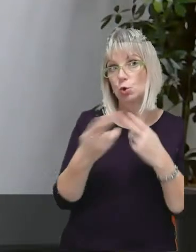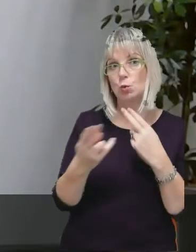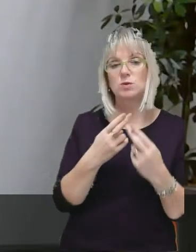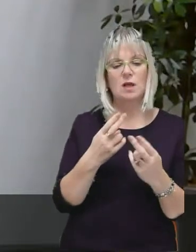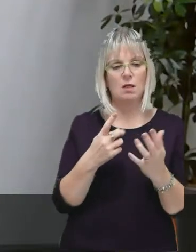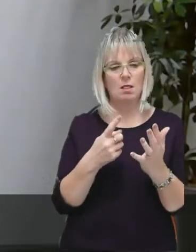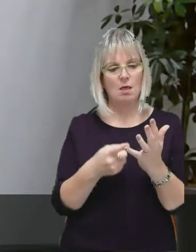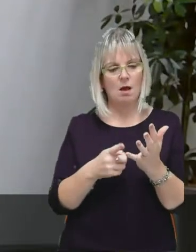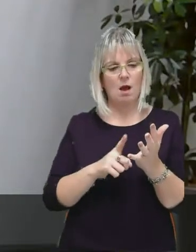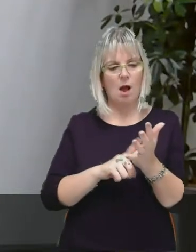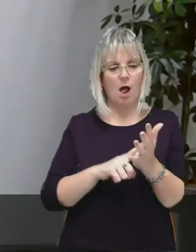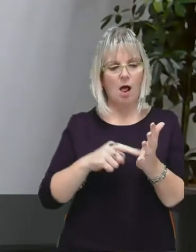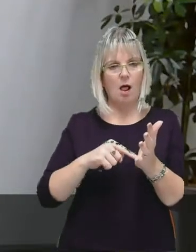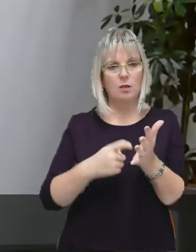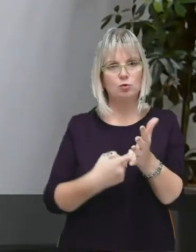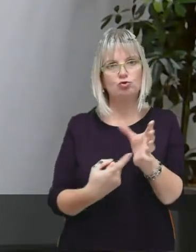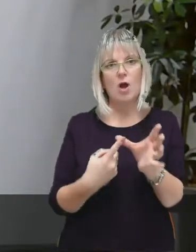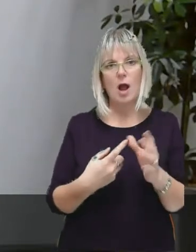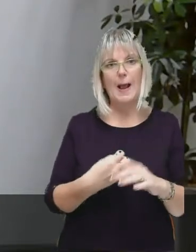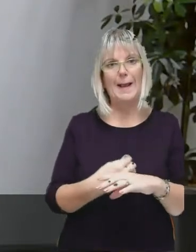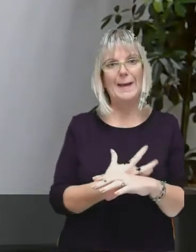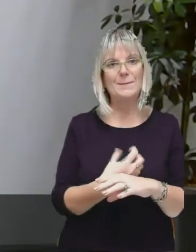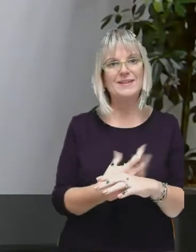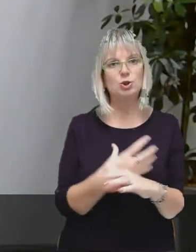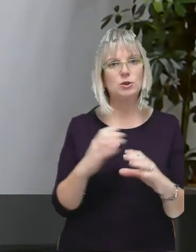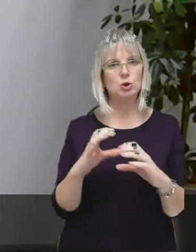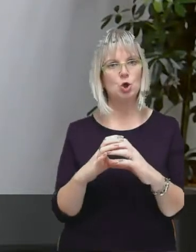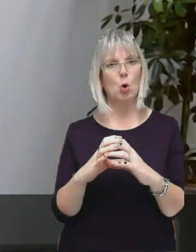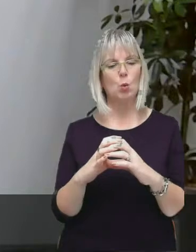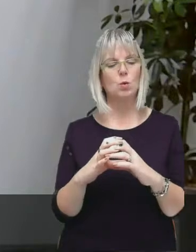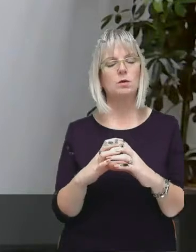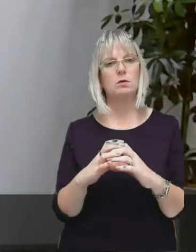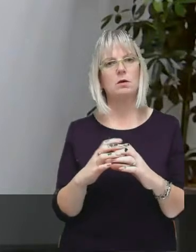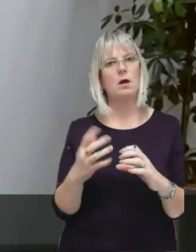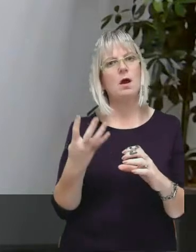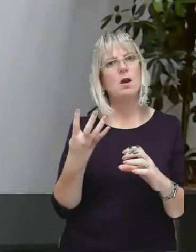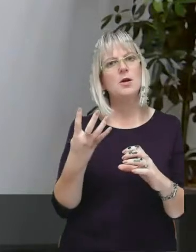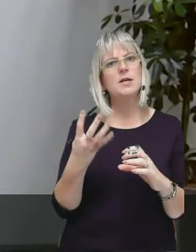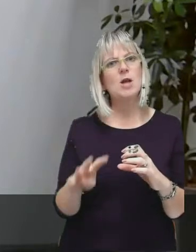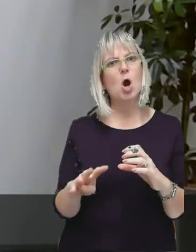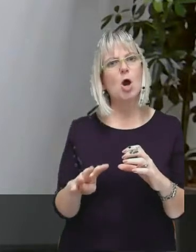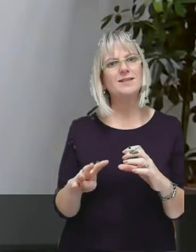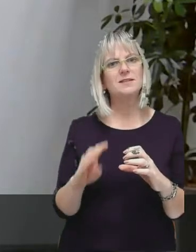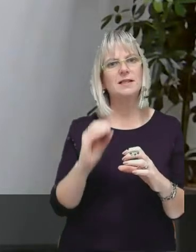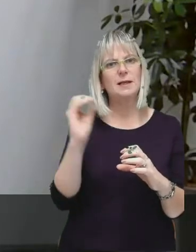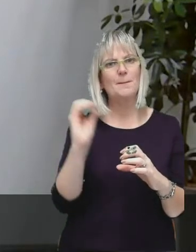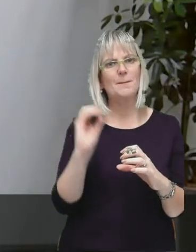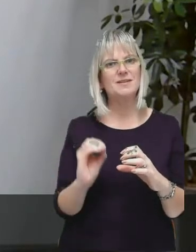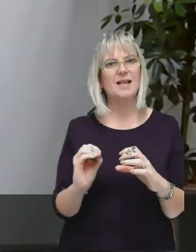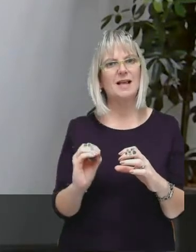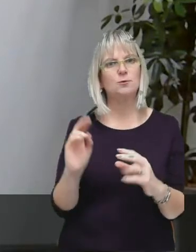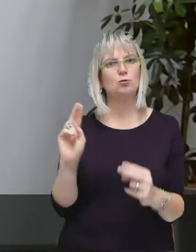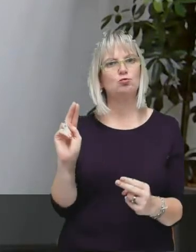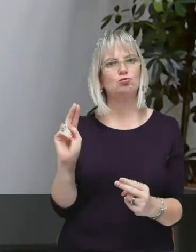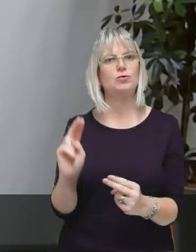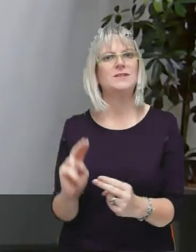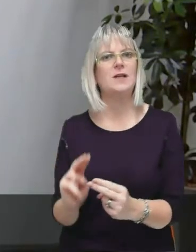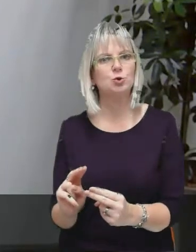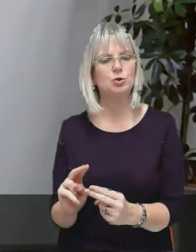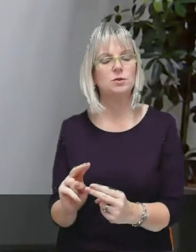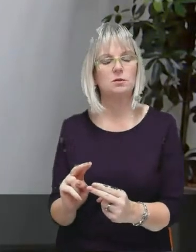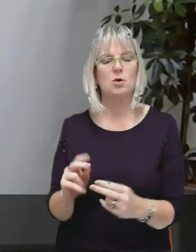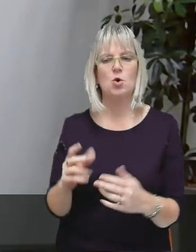a 97% reduction in schools in areas where the air is illegal for nitrogen dioxide, and a